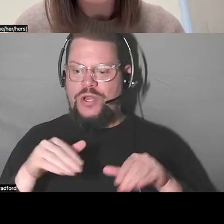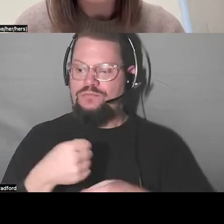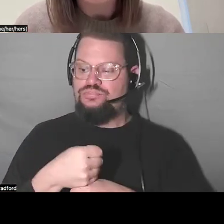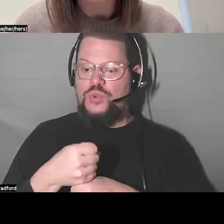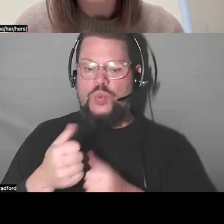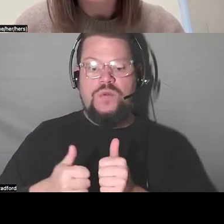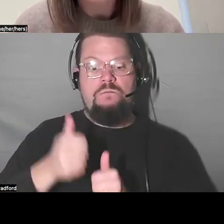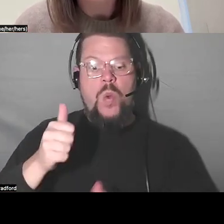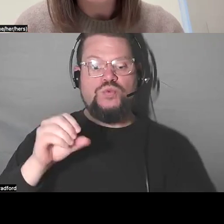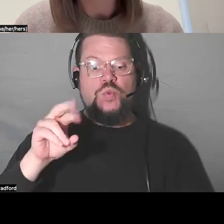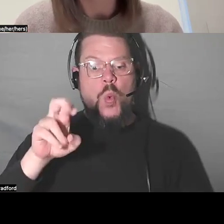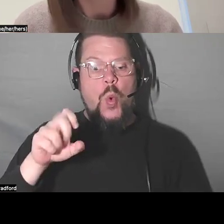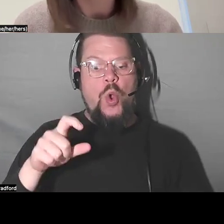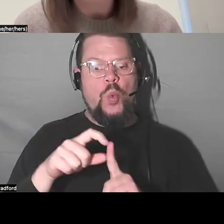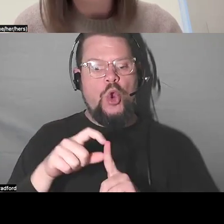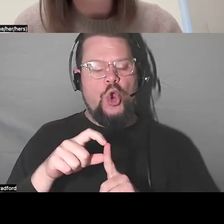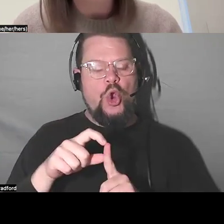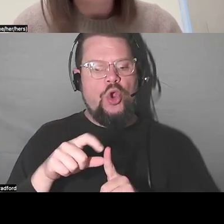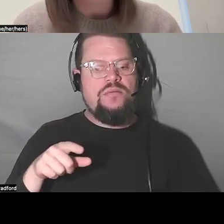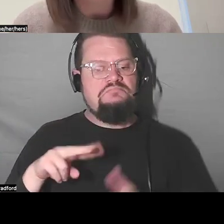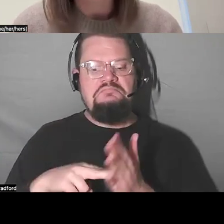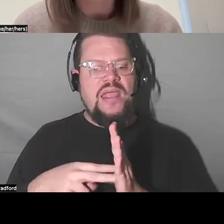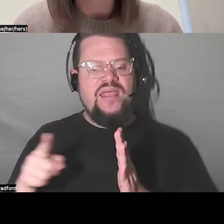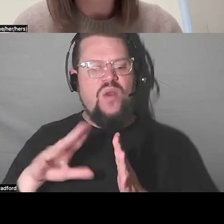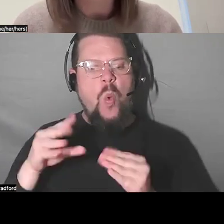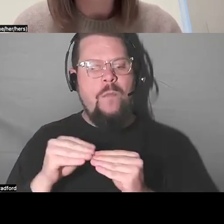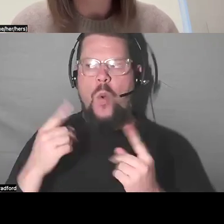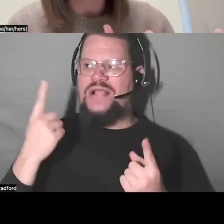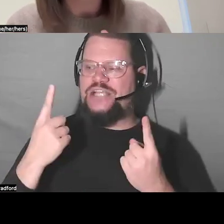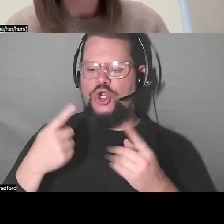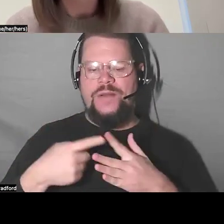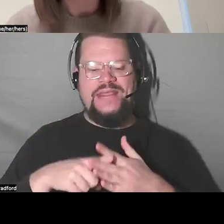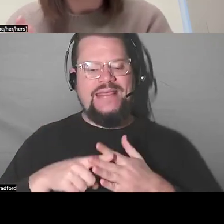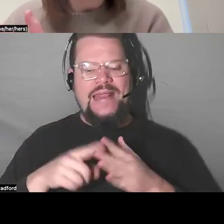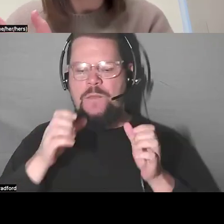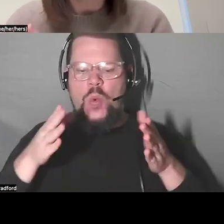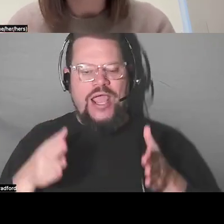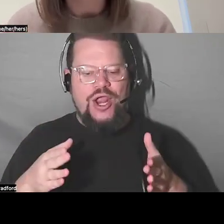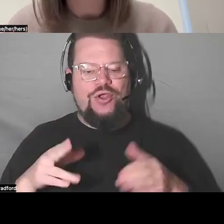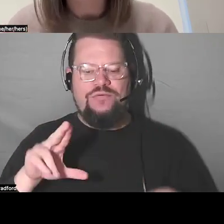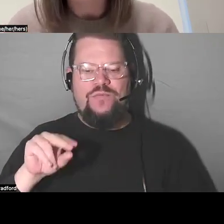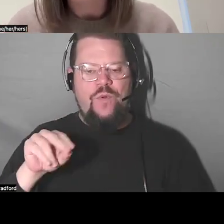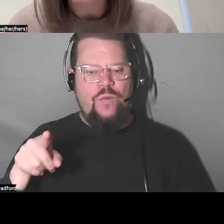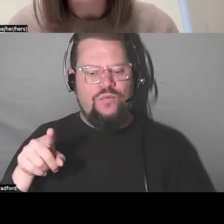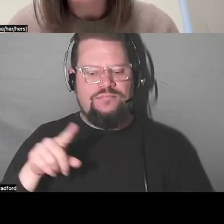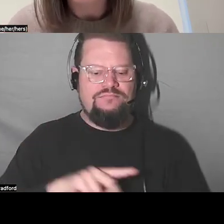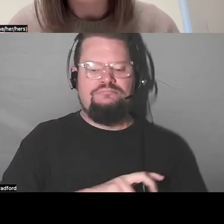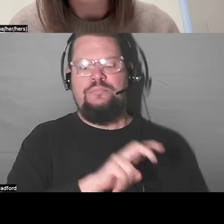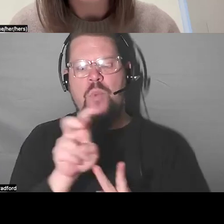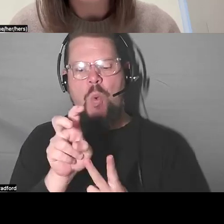of these core words, they are no longer beginning communicators. They're now moving on to semantic